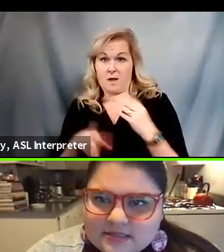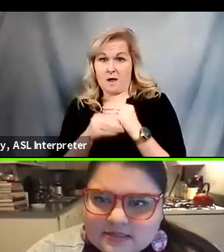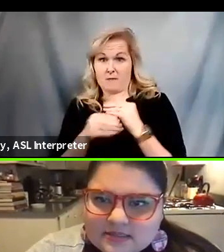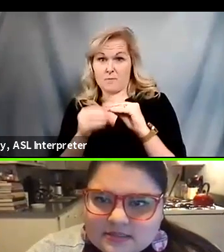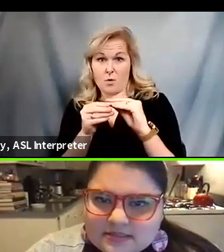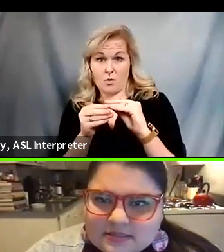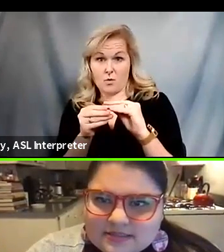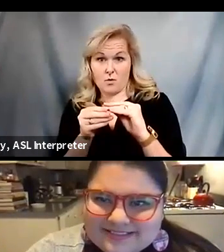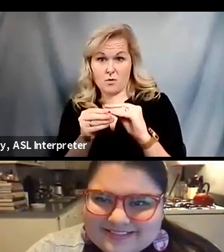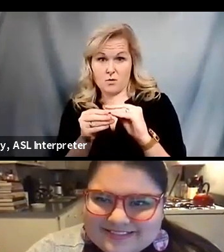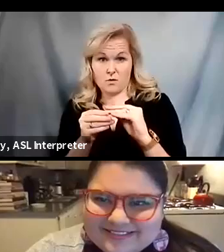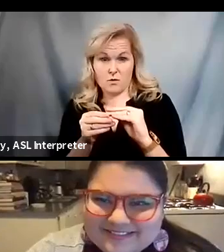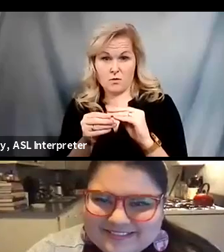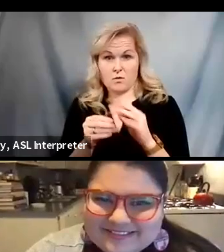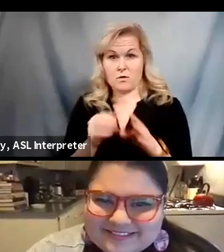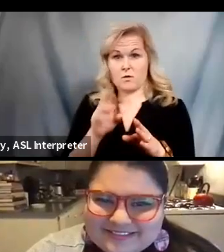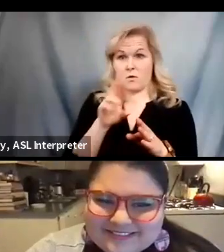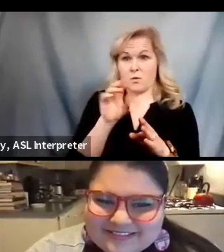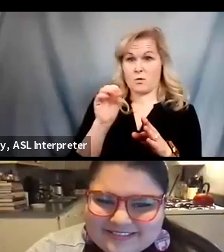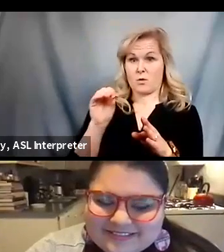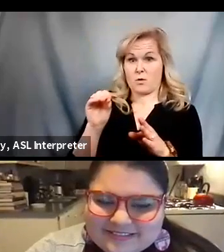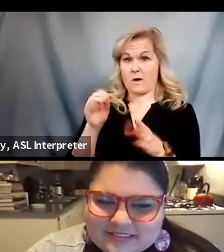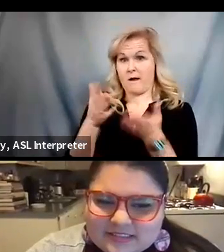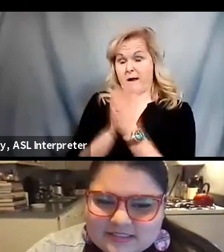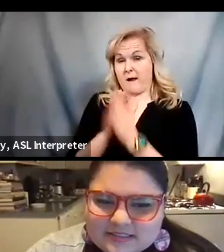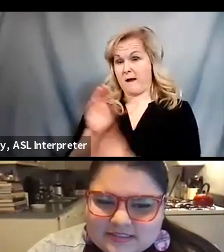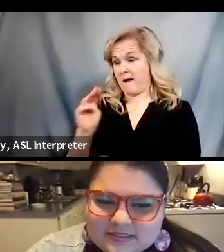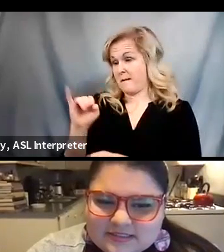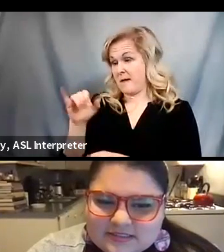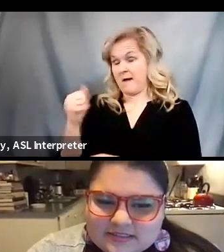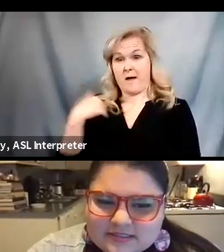there? Mia, did you have something?